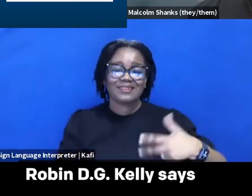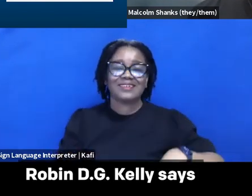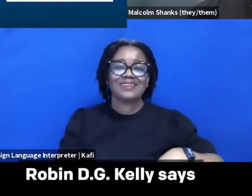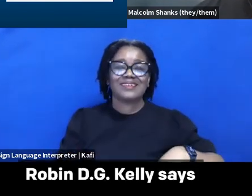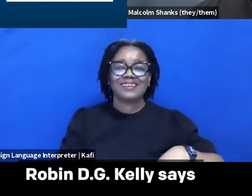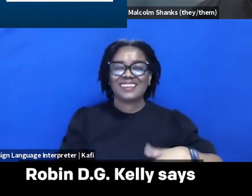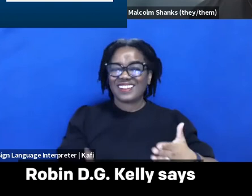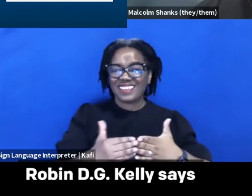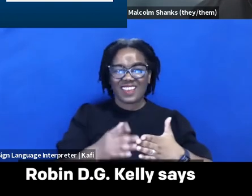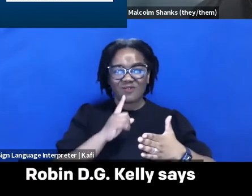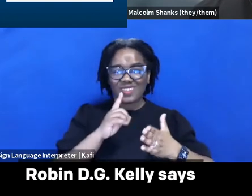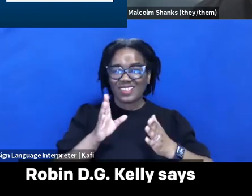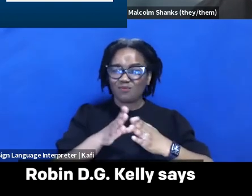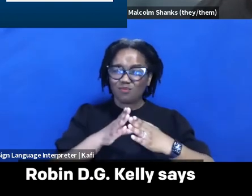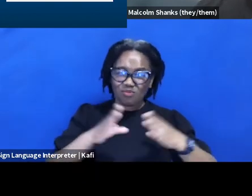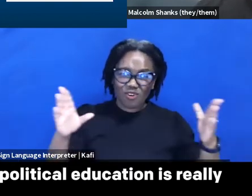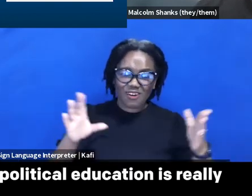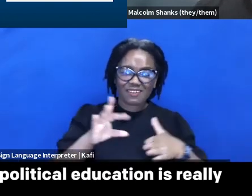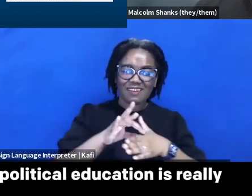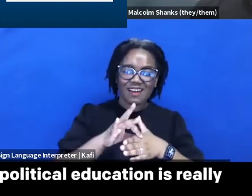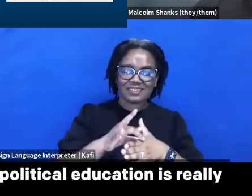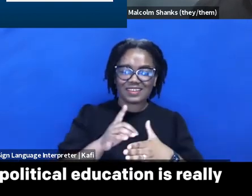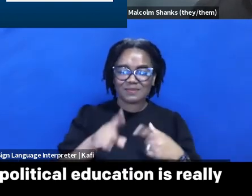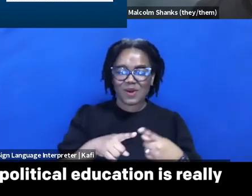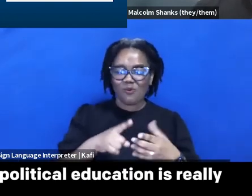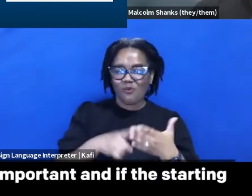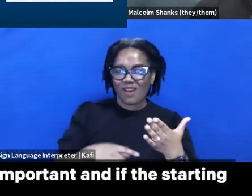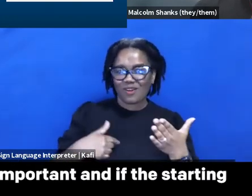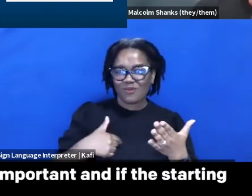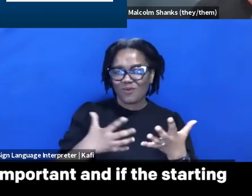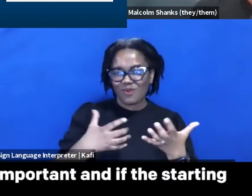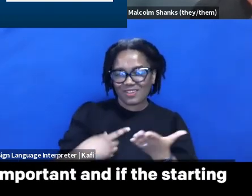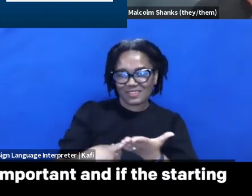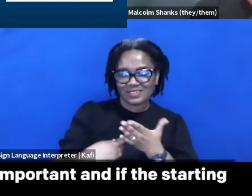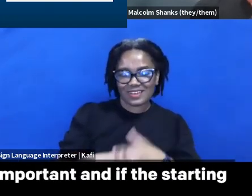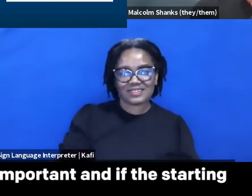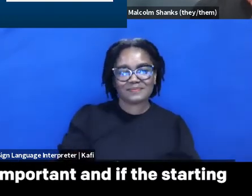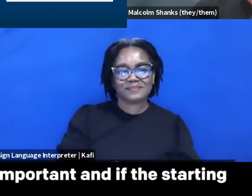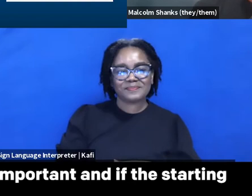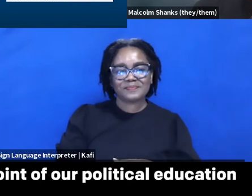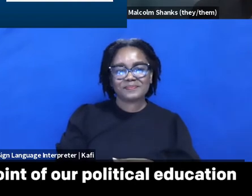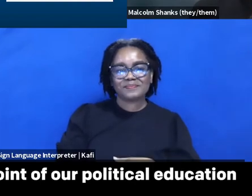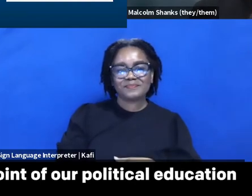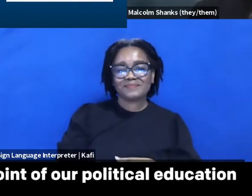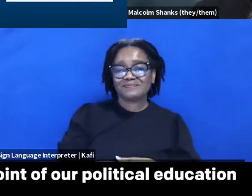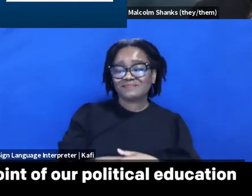the broader context being, Robin D.G. Kelly says, political education really important, and if the